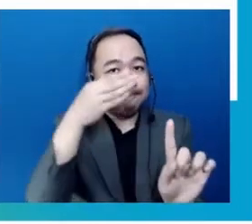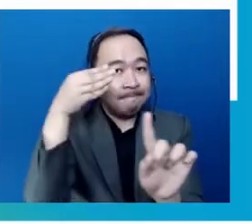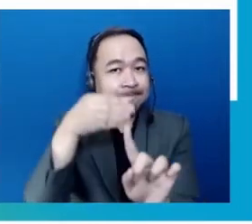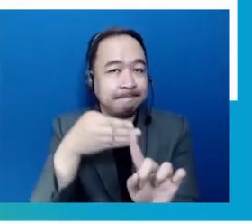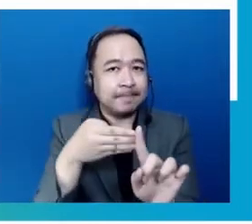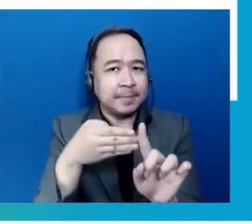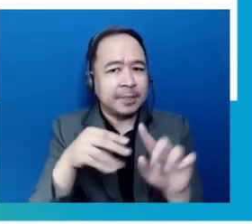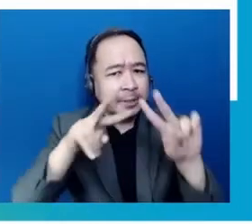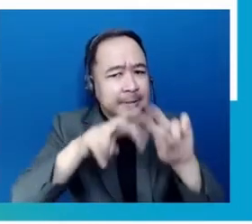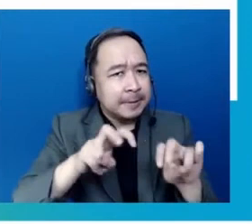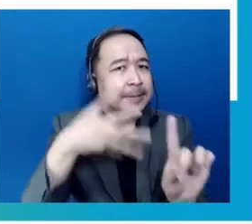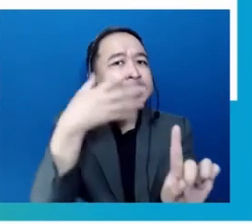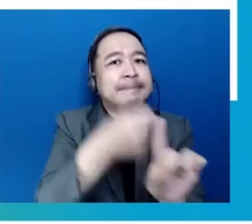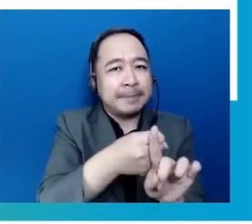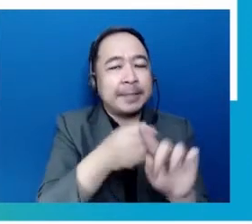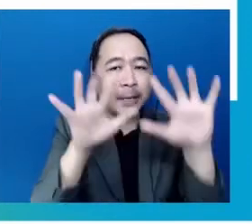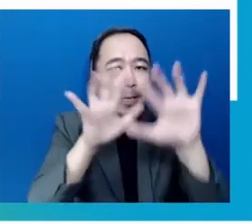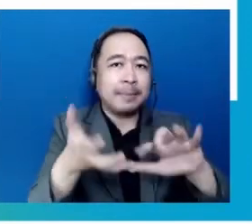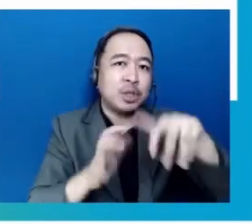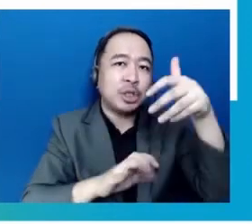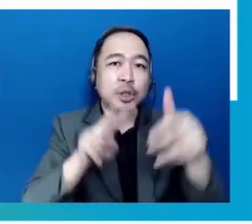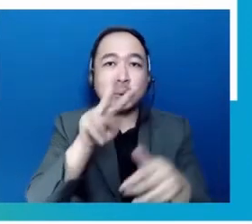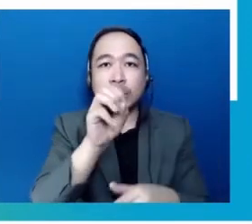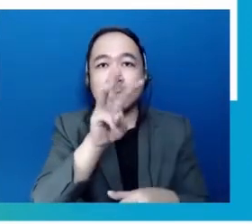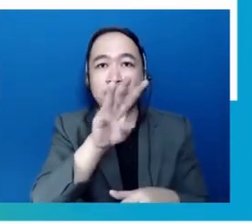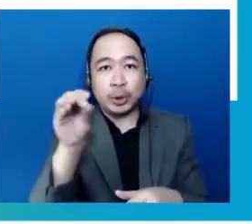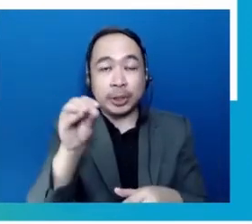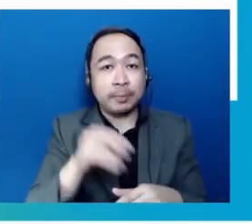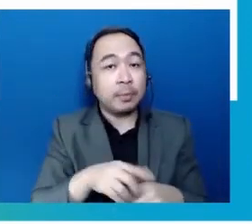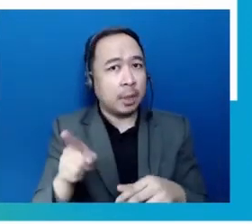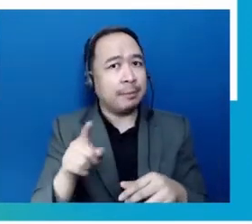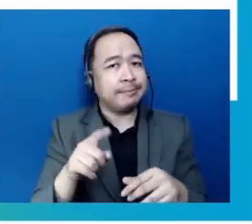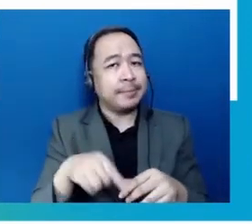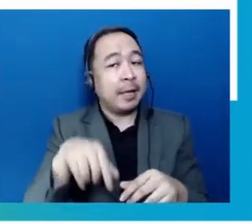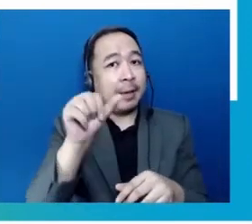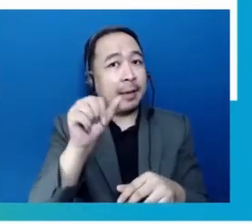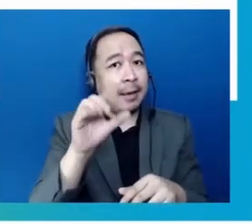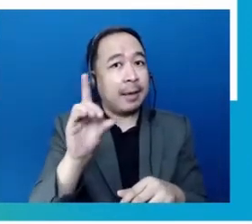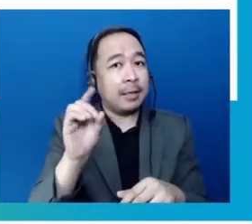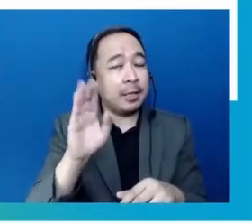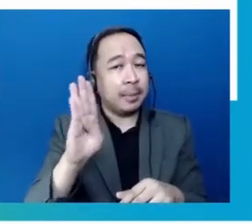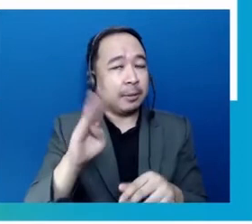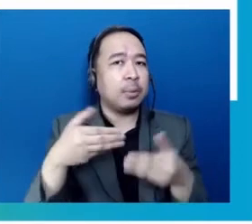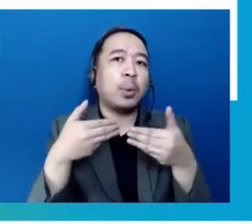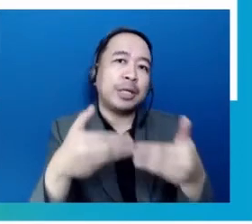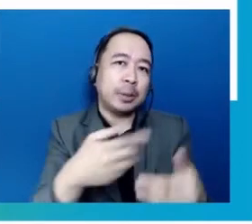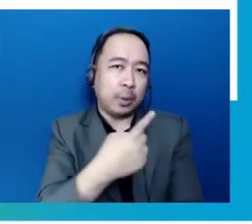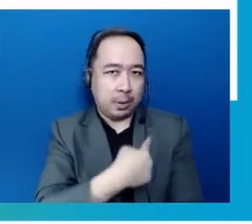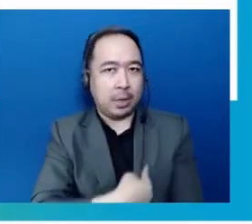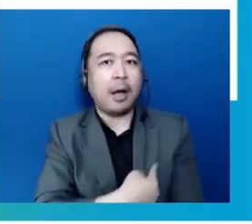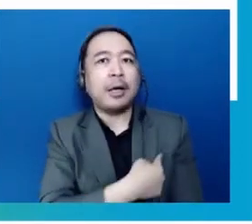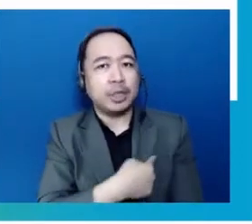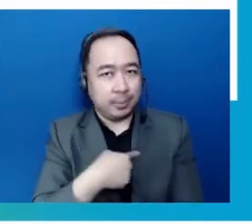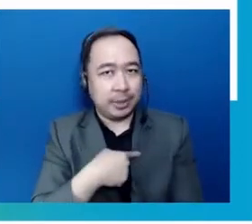by 2030. Let me make it clear that ADB keeps unwavering commitment in achieving these targets.